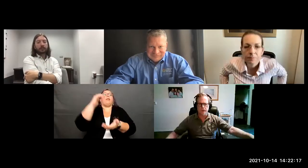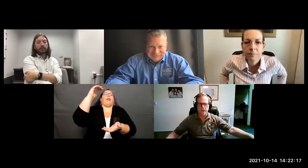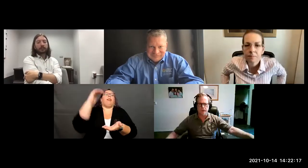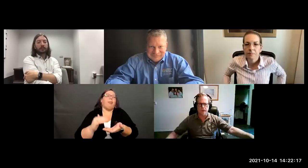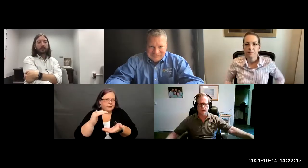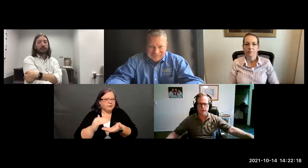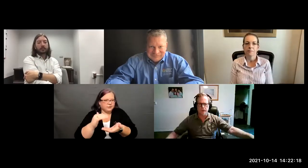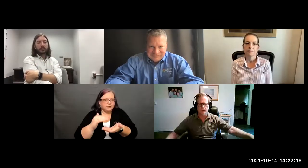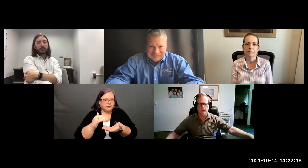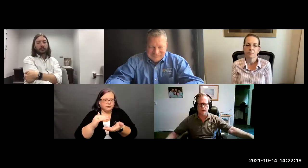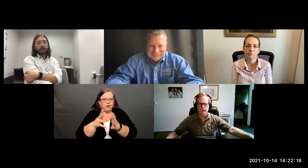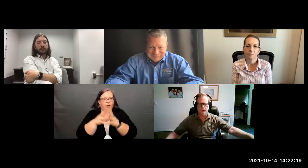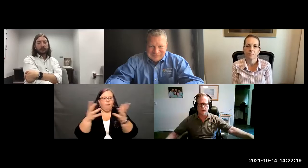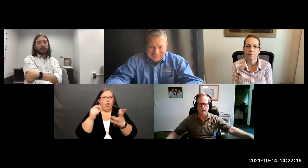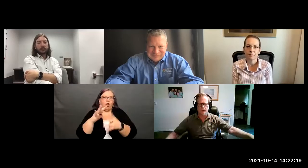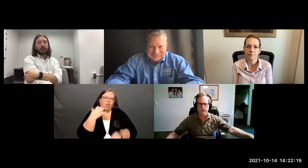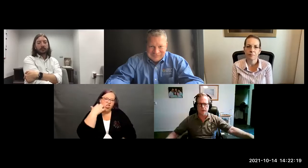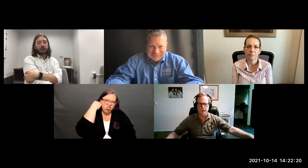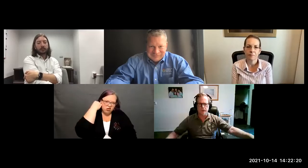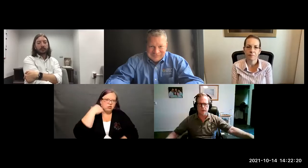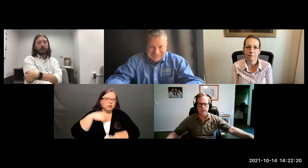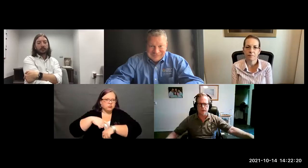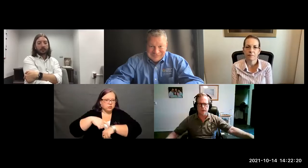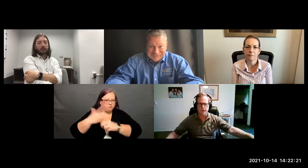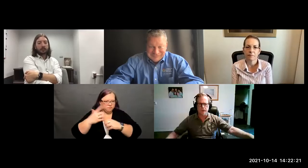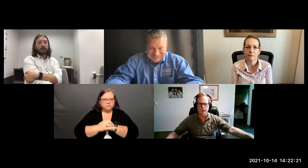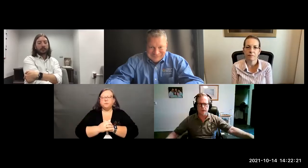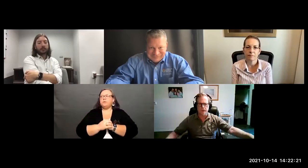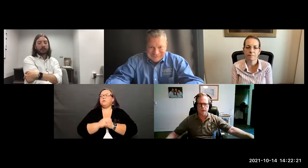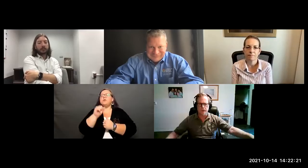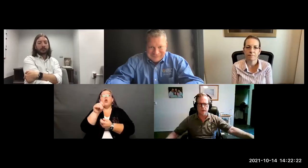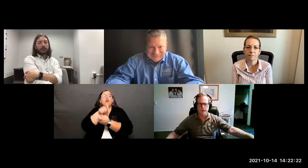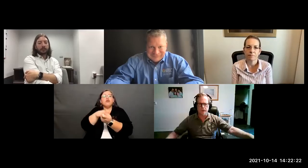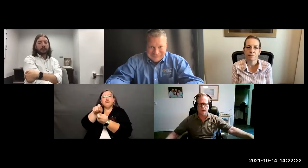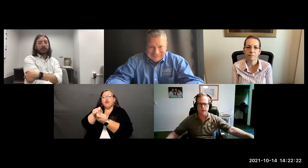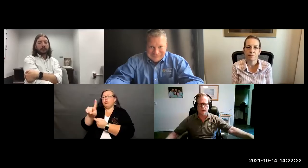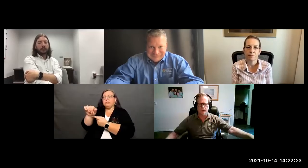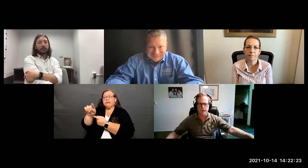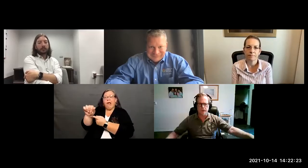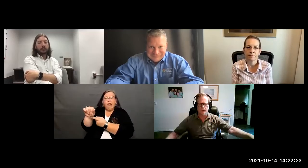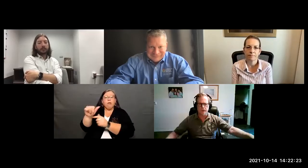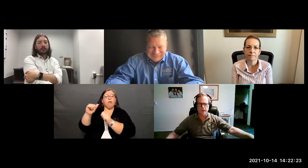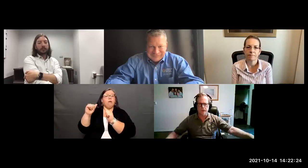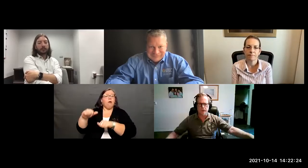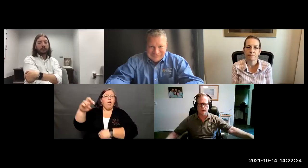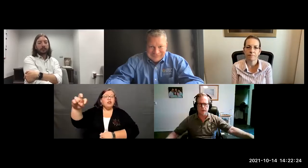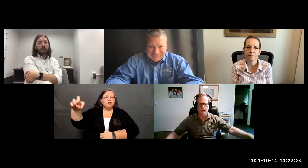of education data that can be transferred with very